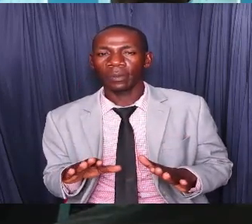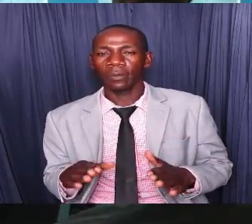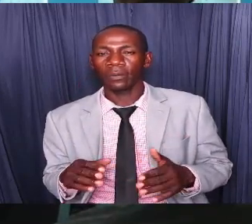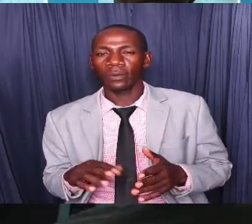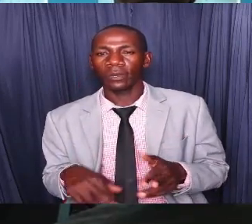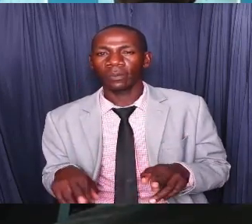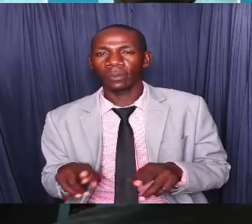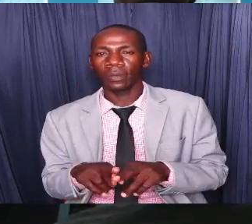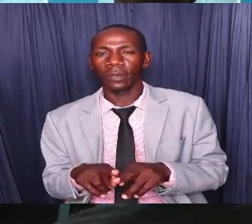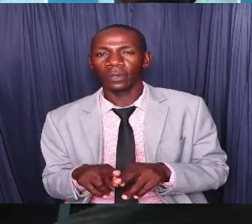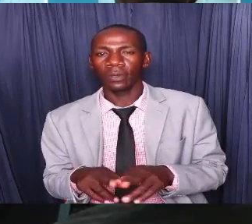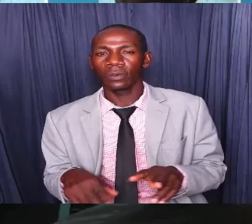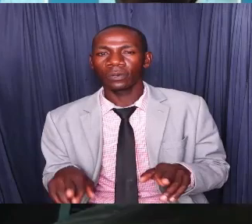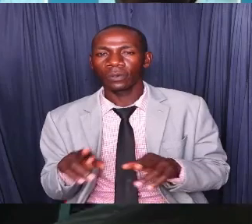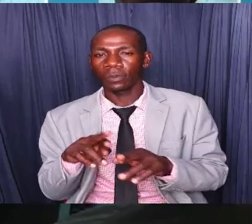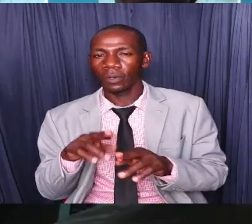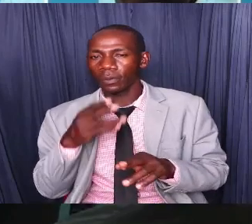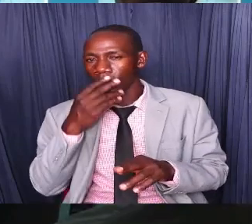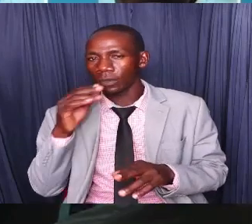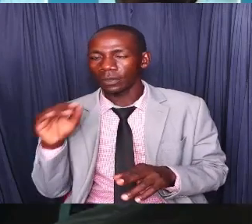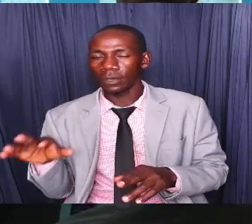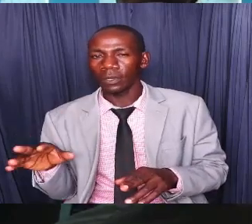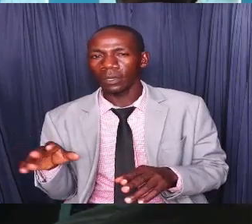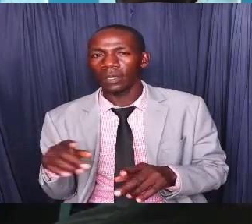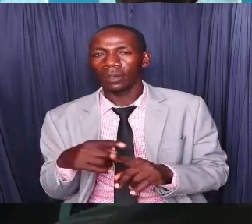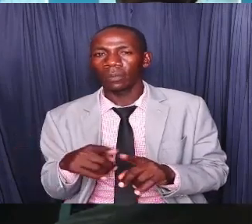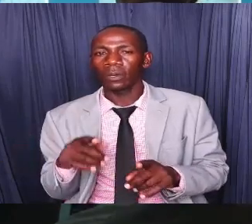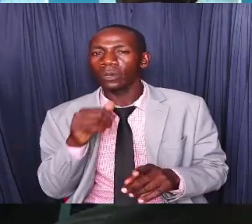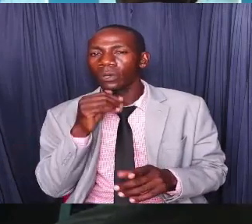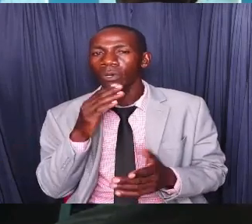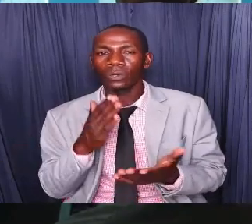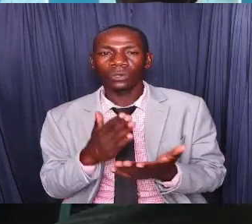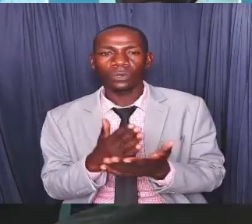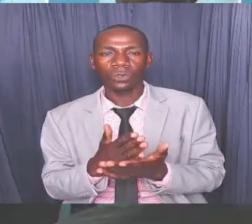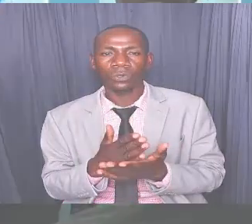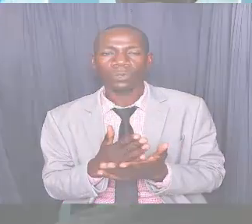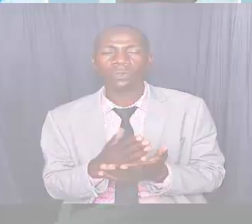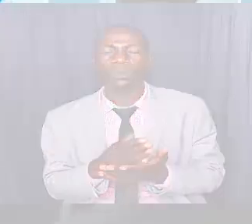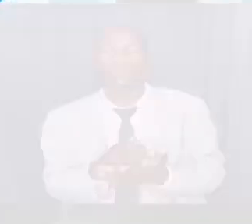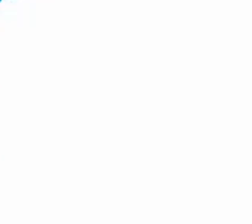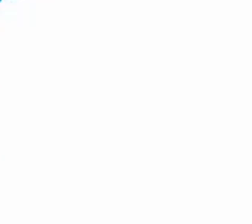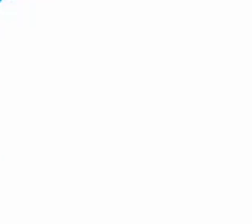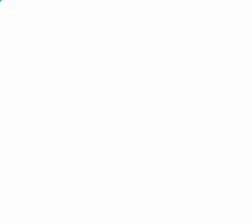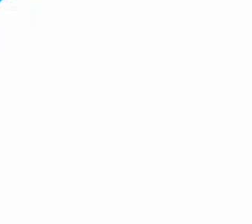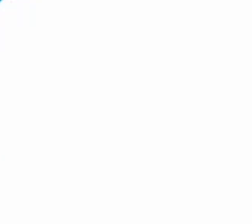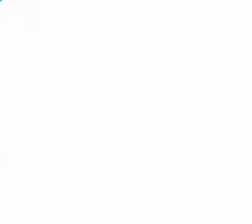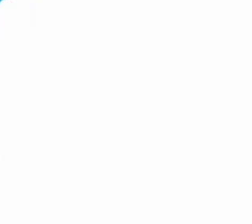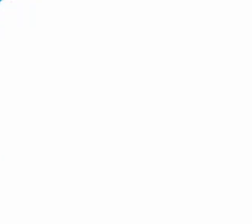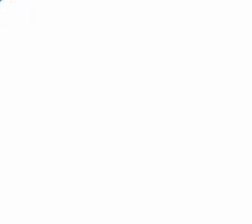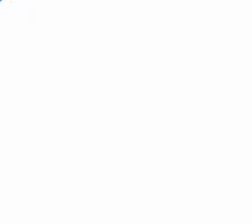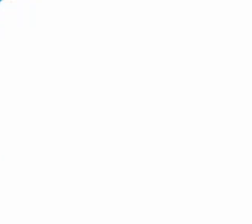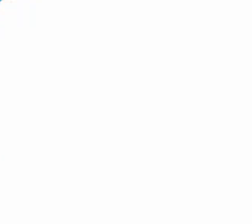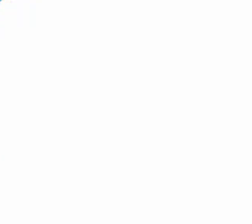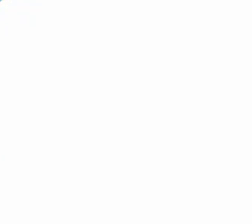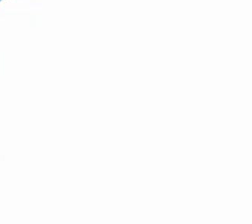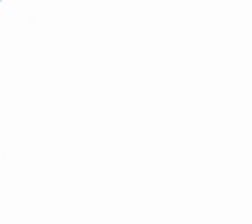want to repent sin. Ya kutubulana. And confessing curses. Si katika kweli. But not in true. Hallelujah. Hallelujah.